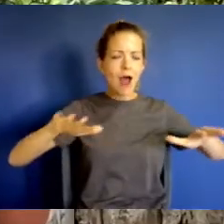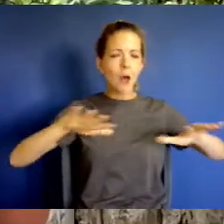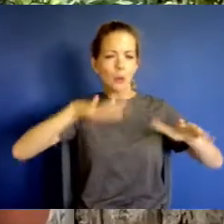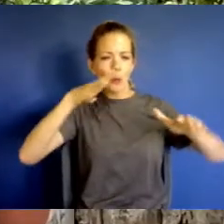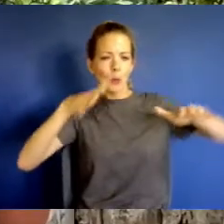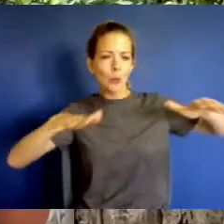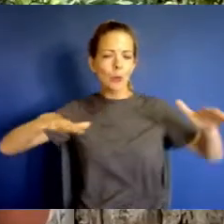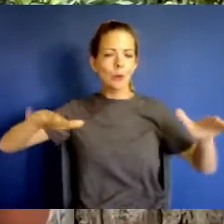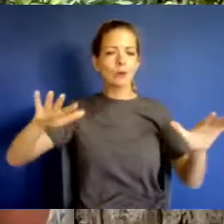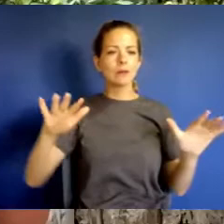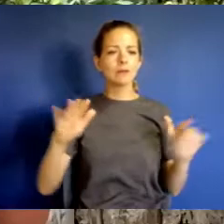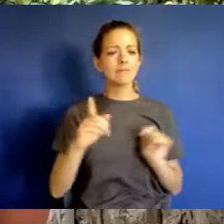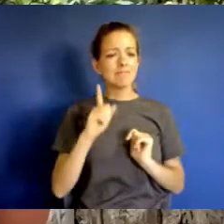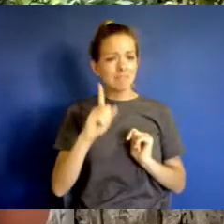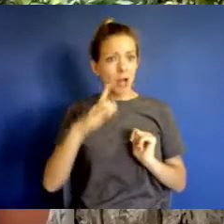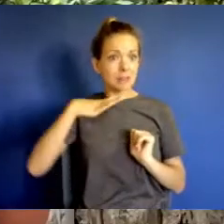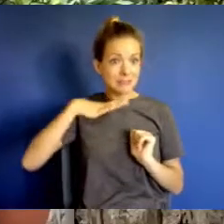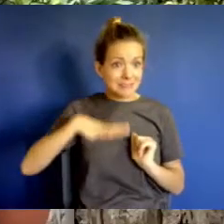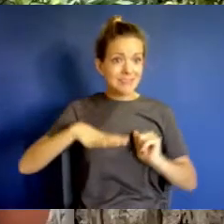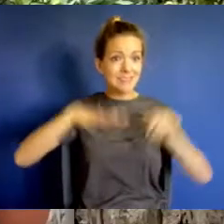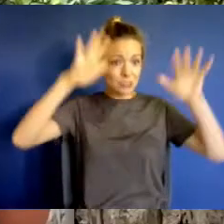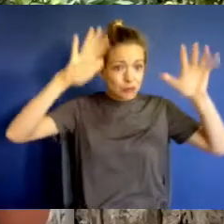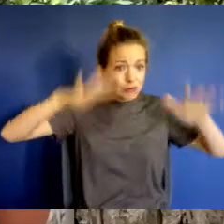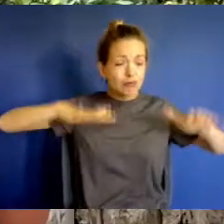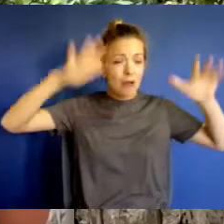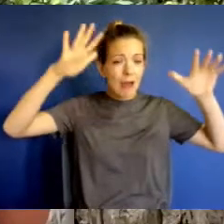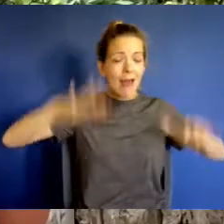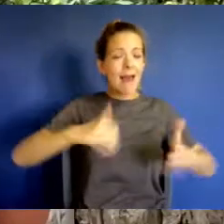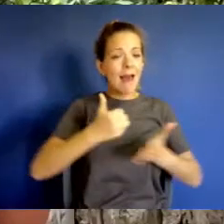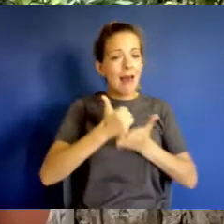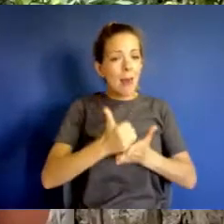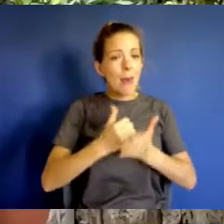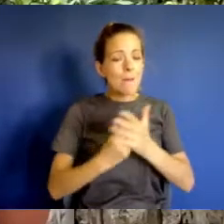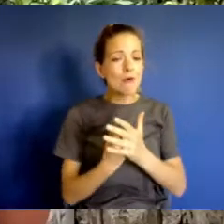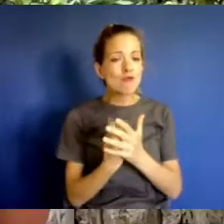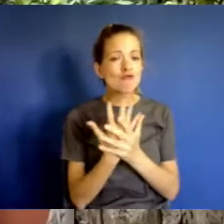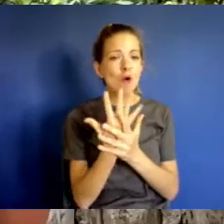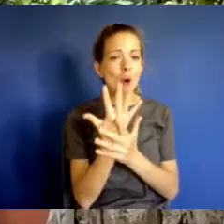But the ground needs to be unstable to make room for growth.